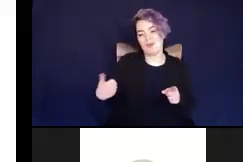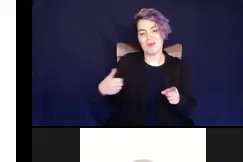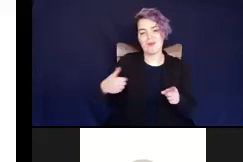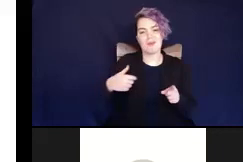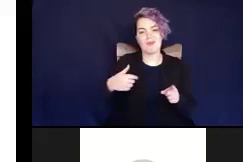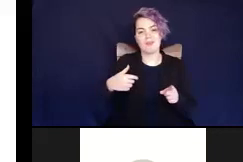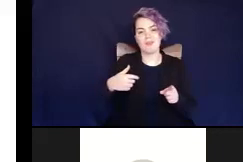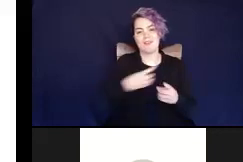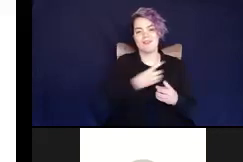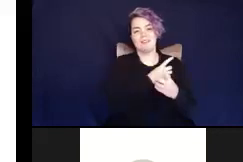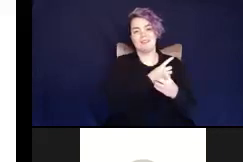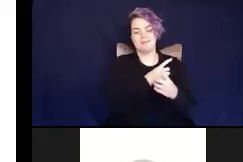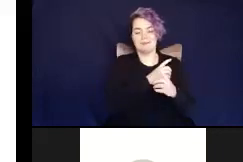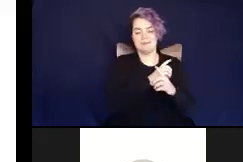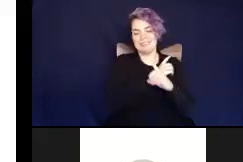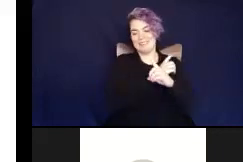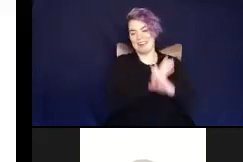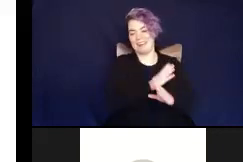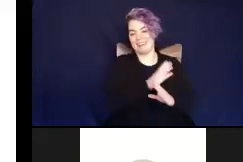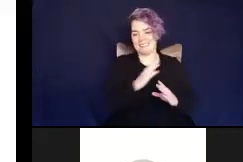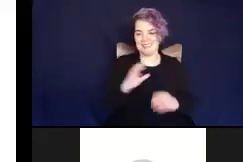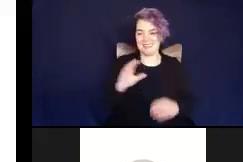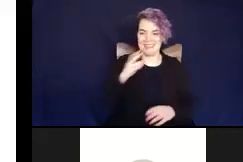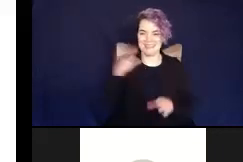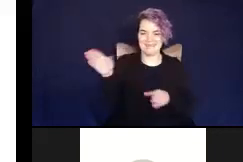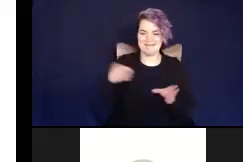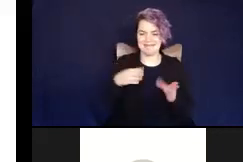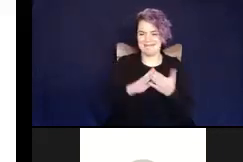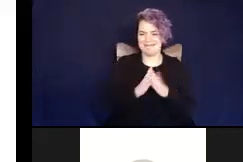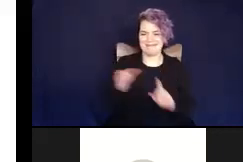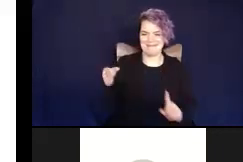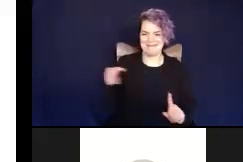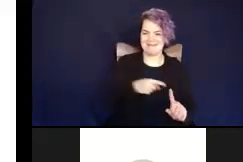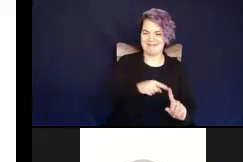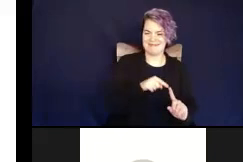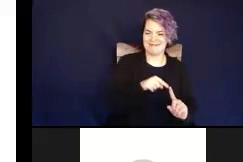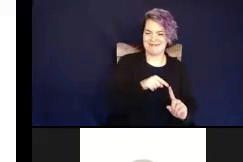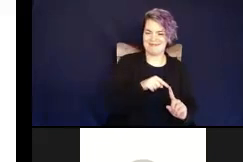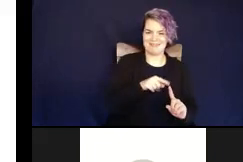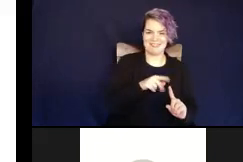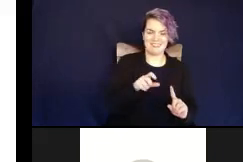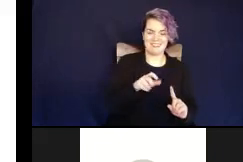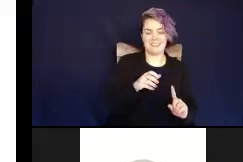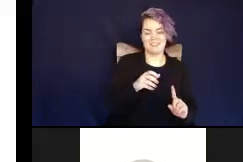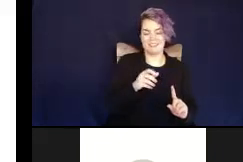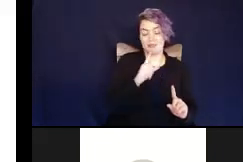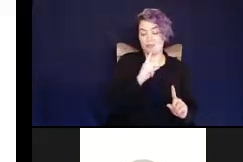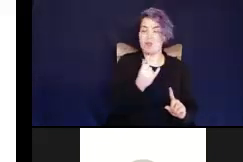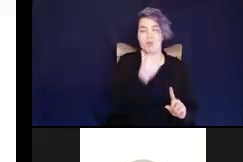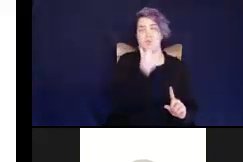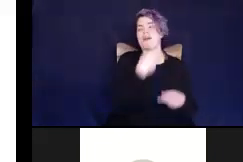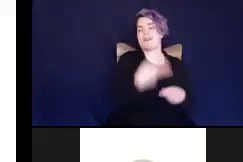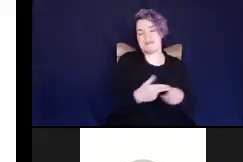got turned into, a thing that is about the name of the defendant. But regardless, the point is